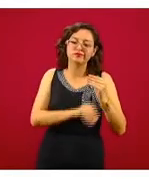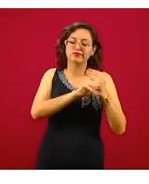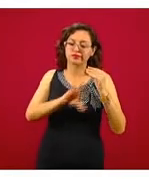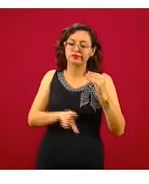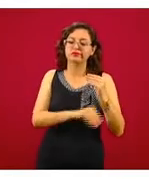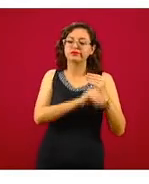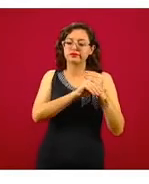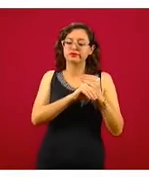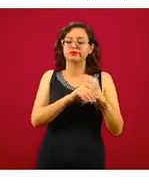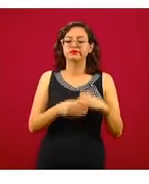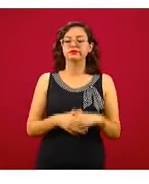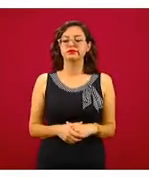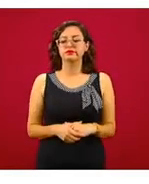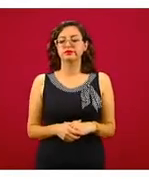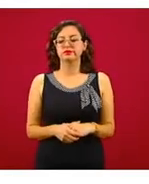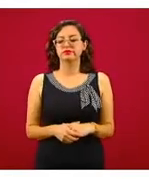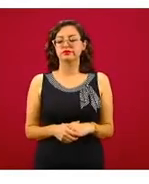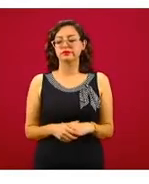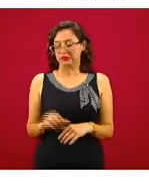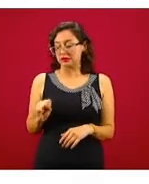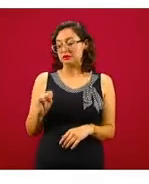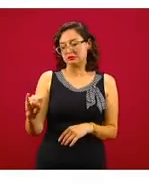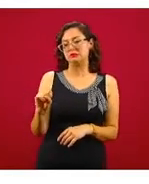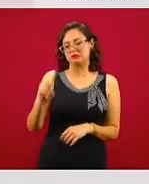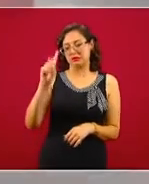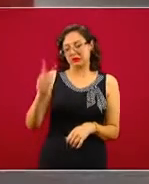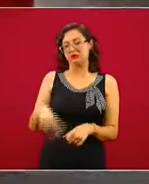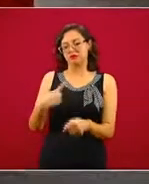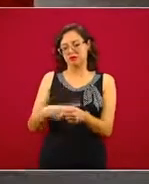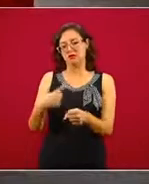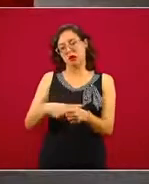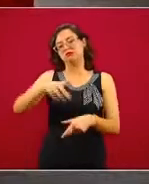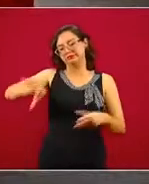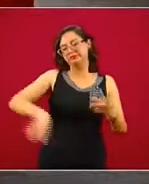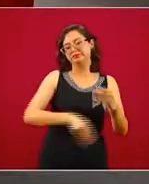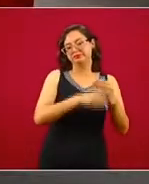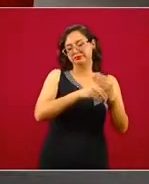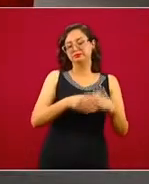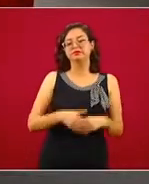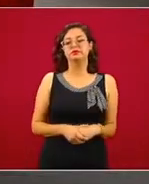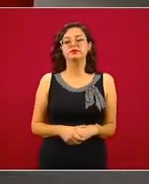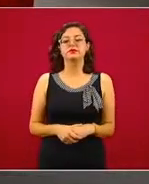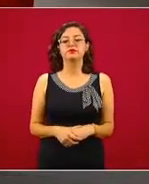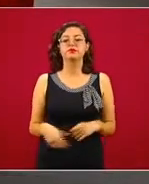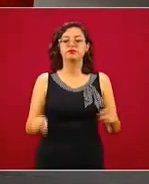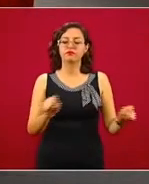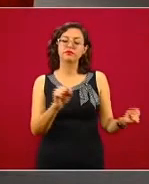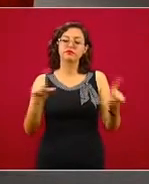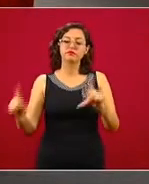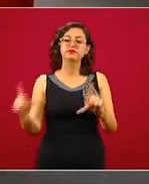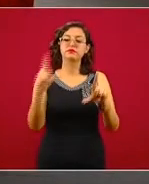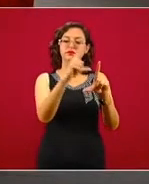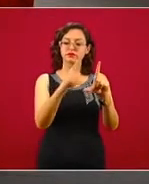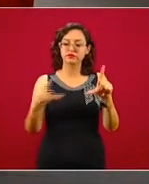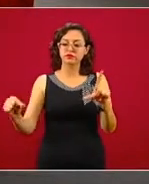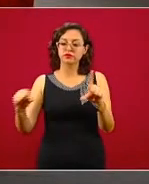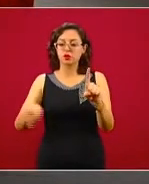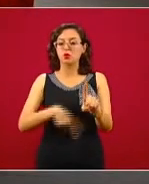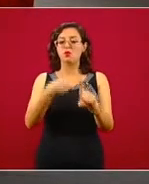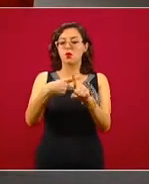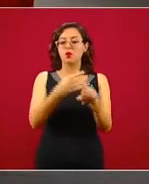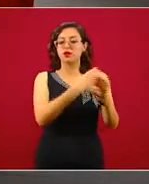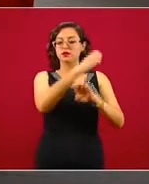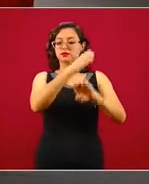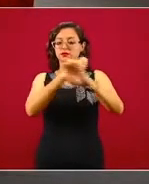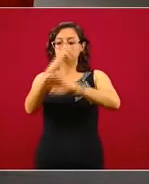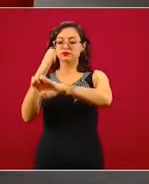test results to come out. They might become part of the confirmed fatality